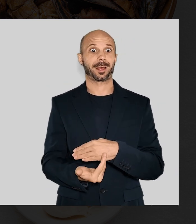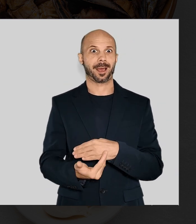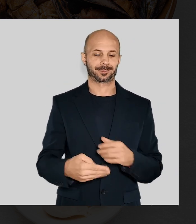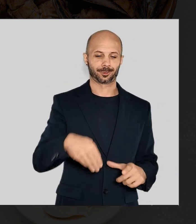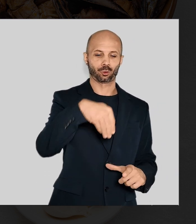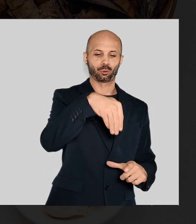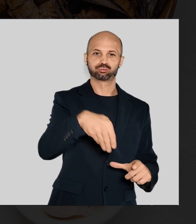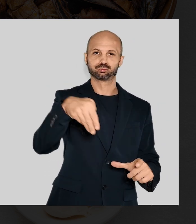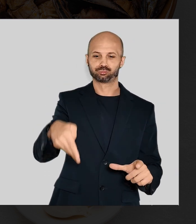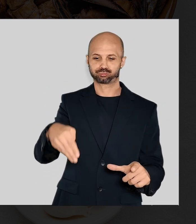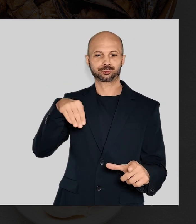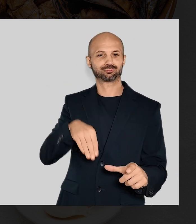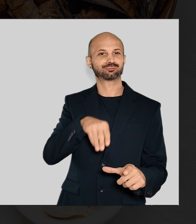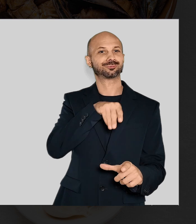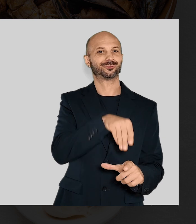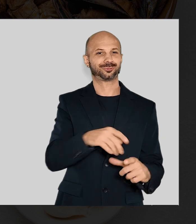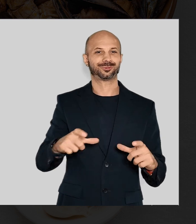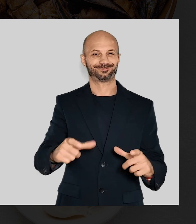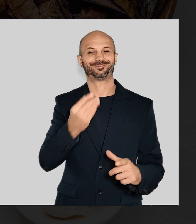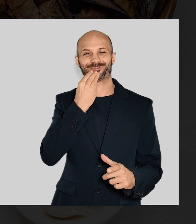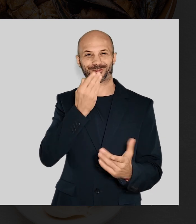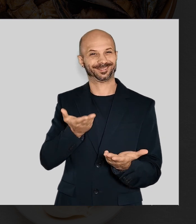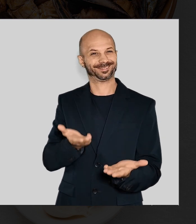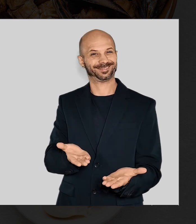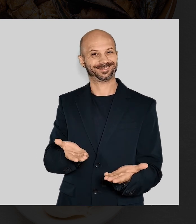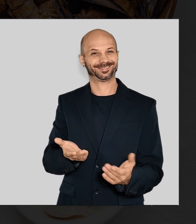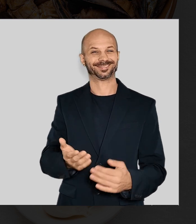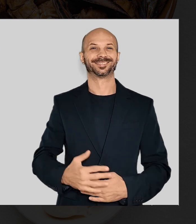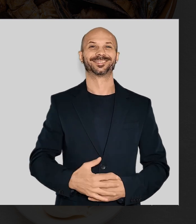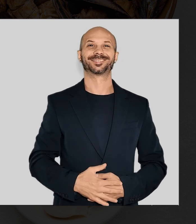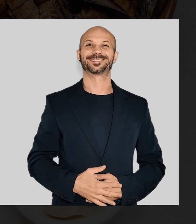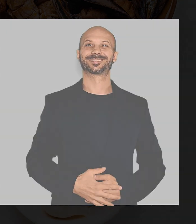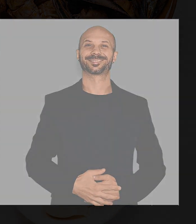Serve in individual bowls with a slice of grilled bread at the bottom.